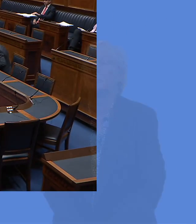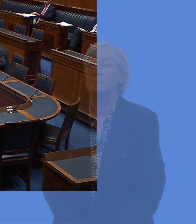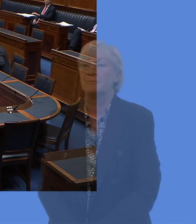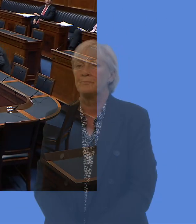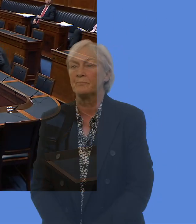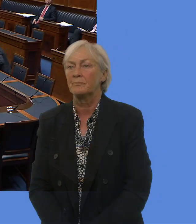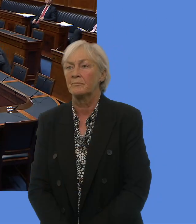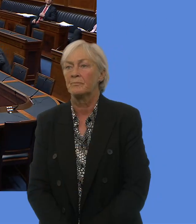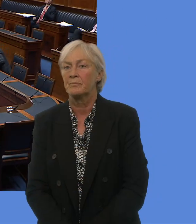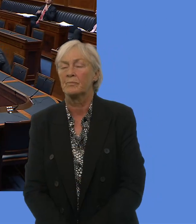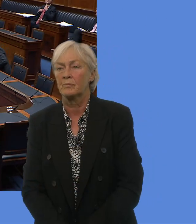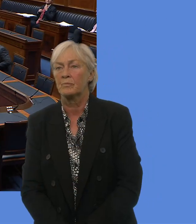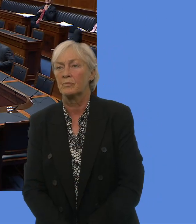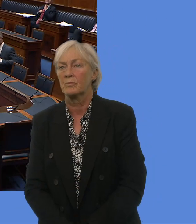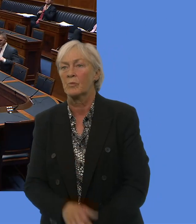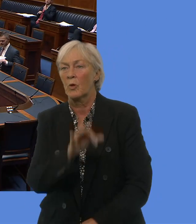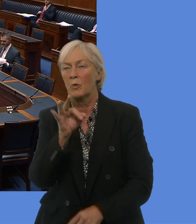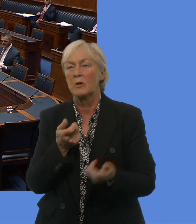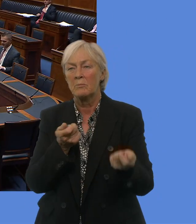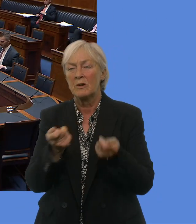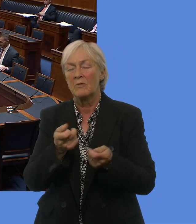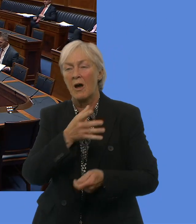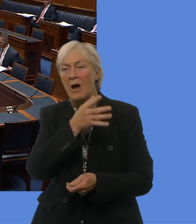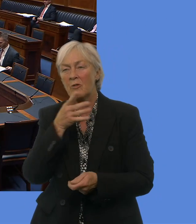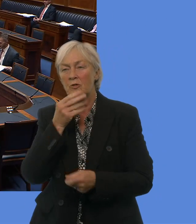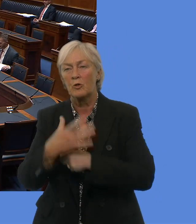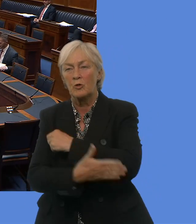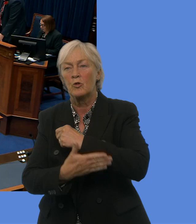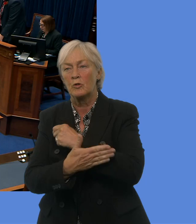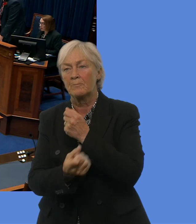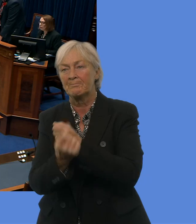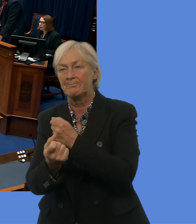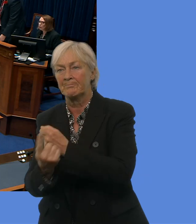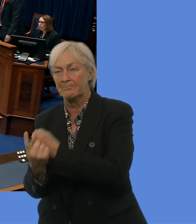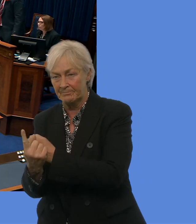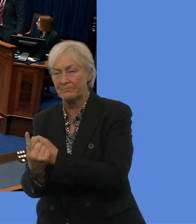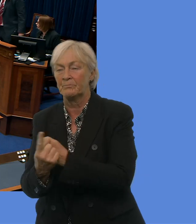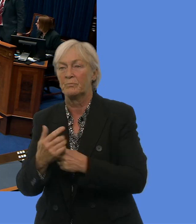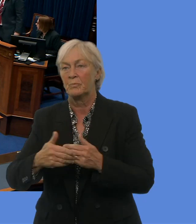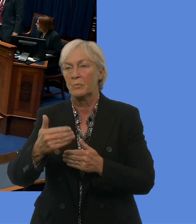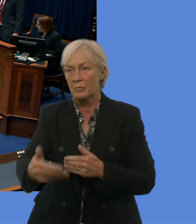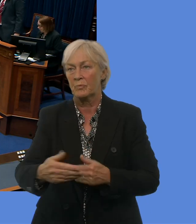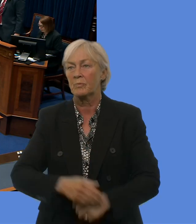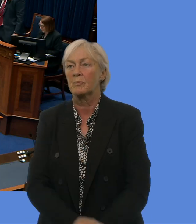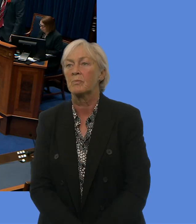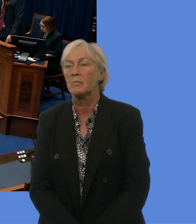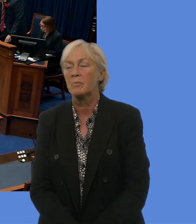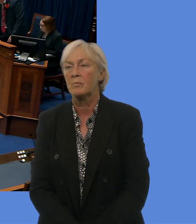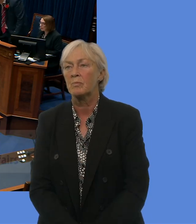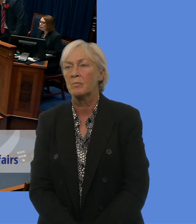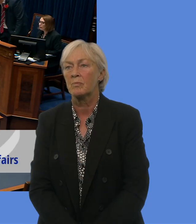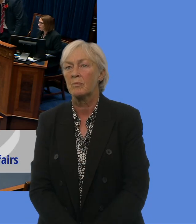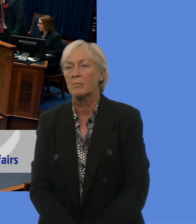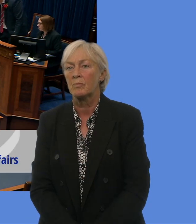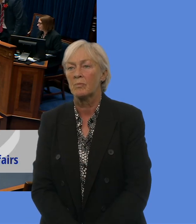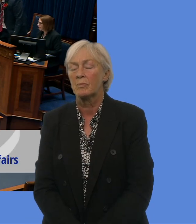Resumed. It's time for questions to the Minister for Agriculture, Environment and Rural Affairs. Question 8 and 5 have been withdrawn. I called, no, Tom's not